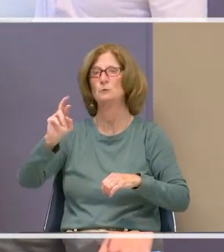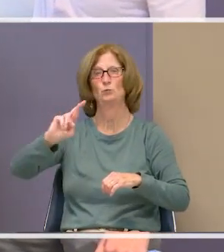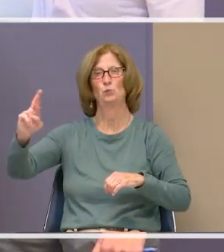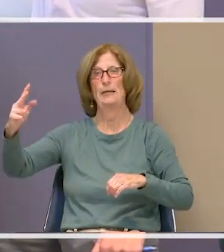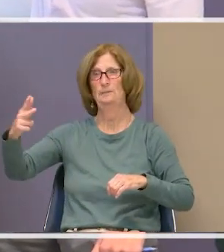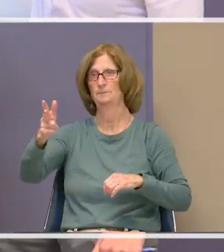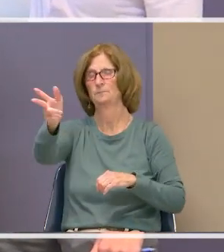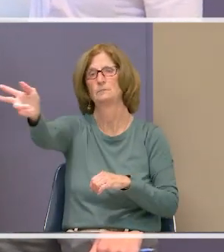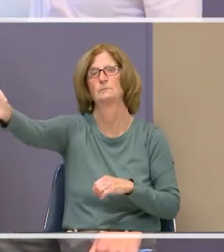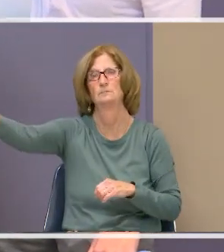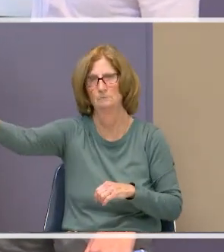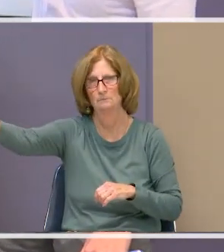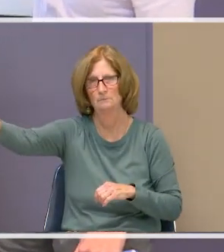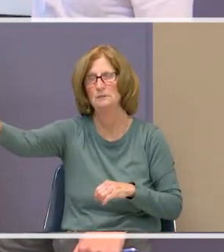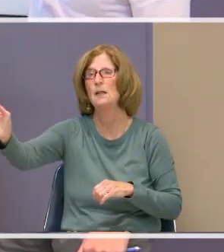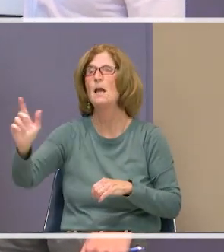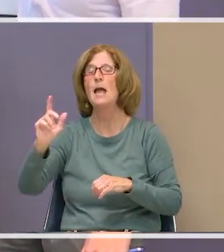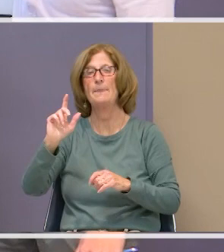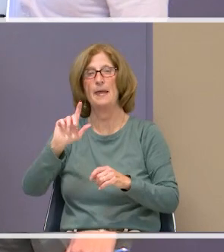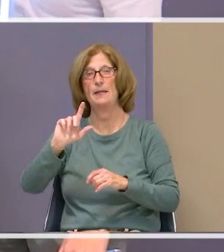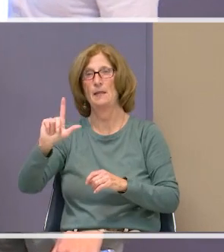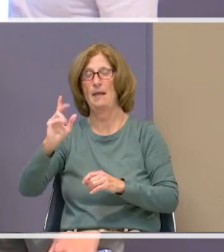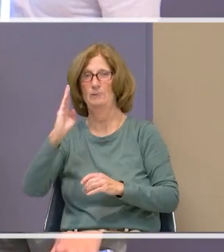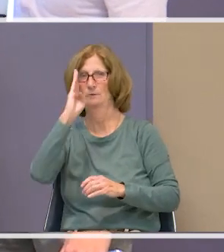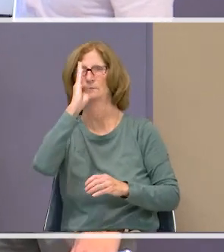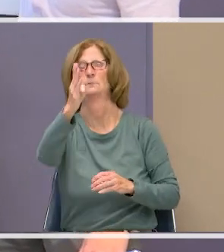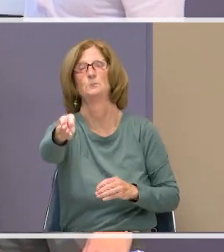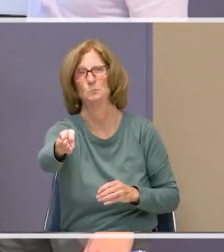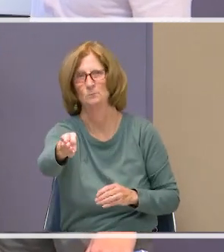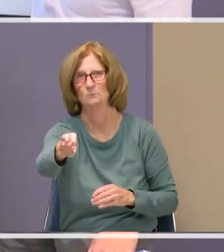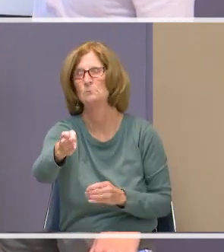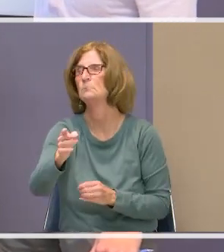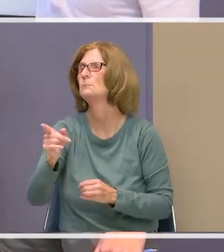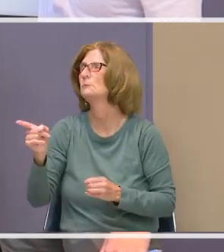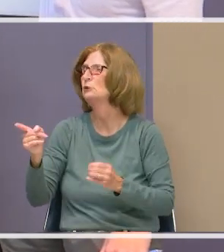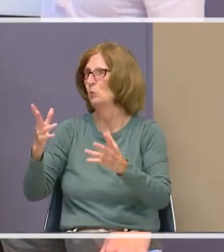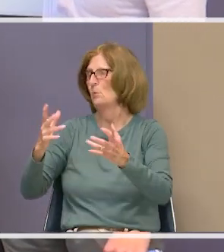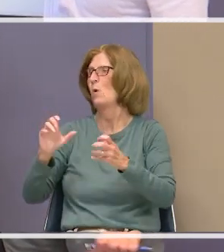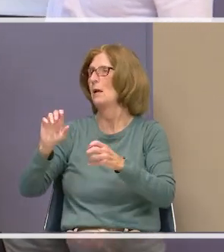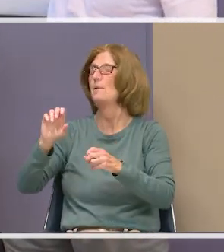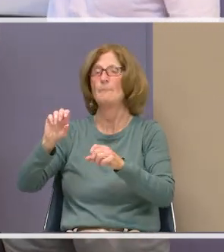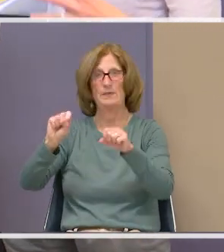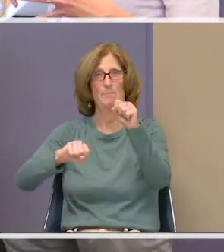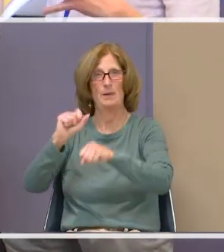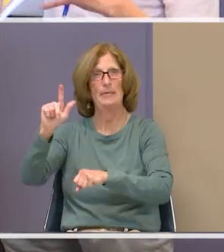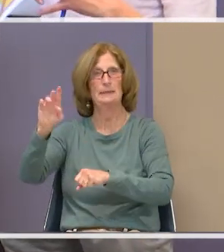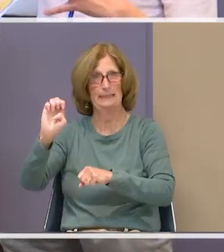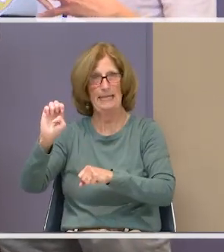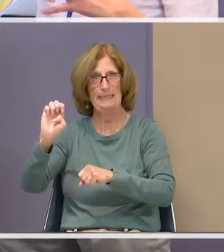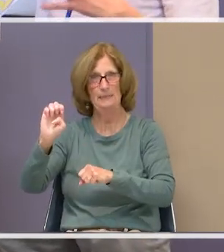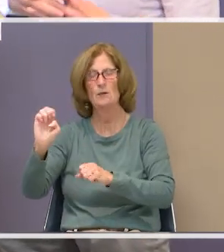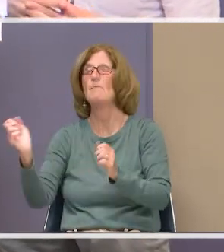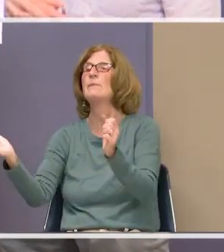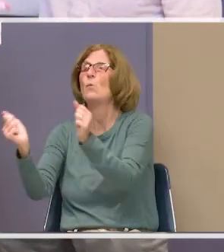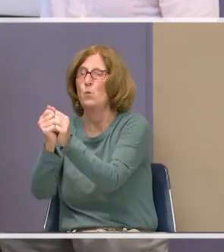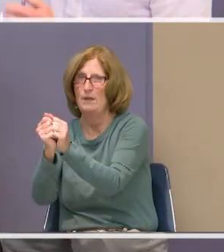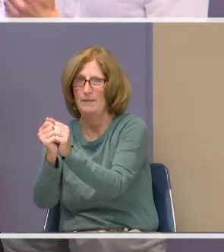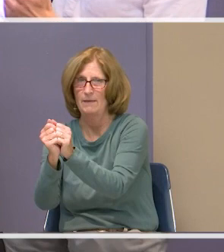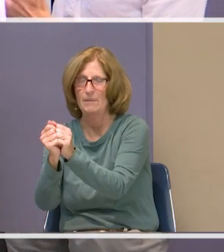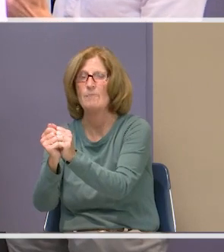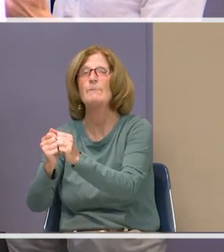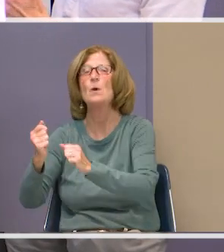only lane and it has a left straight lane. We are proposing extending this bike lane to the intersection and combining it into one single lane of